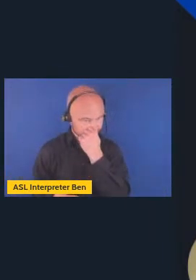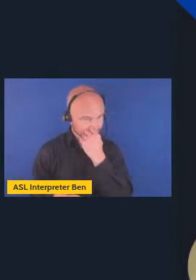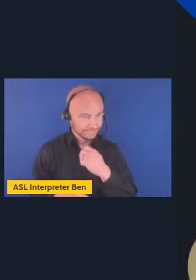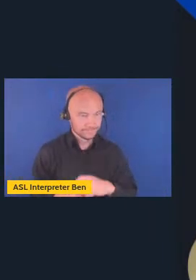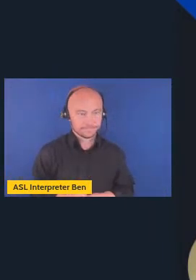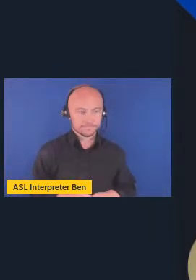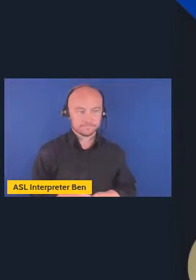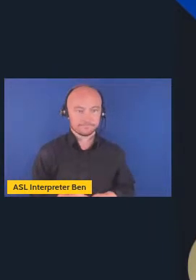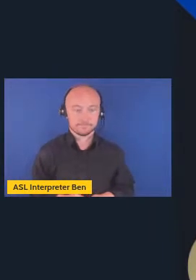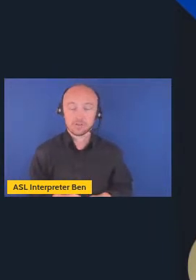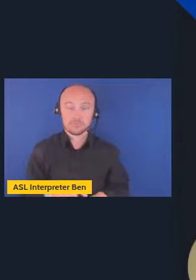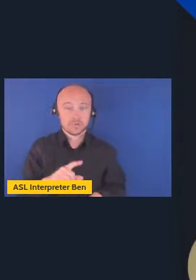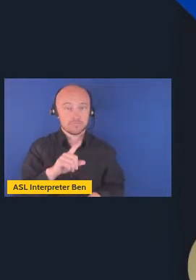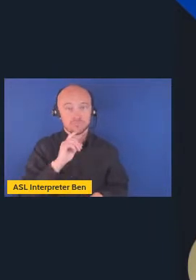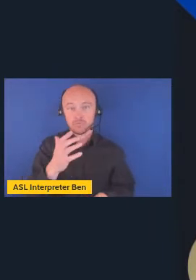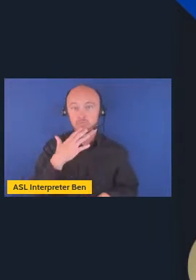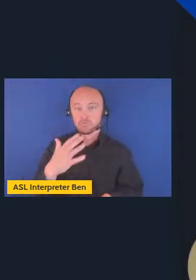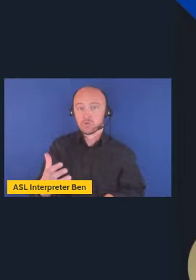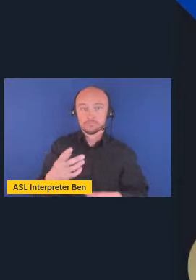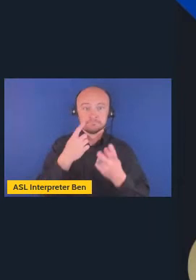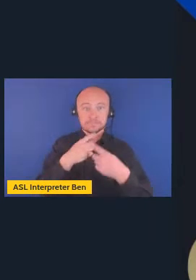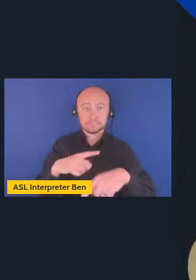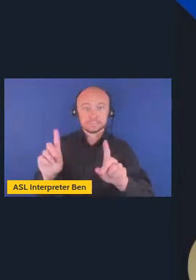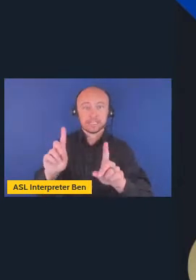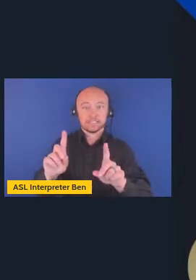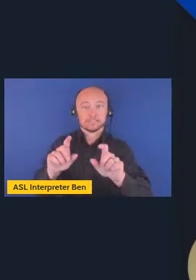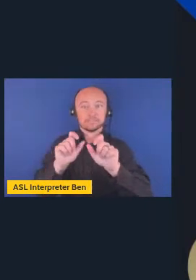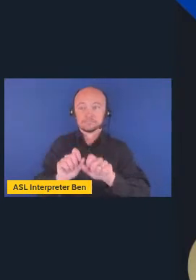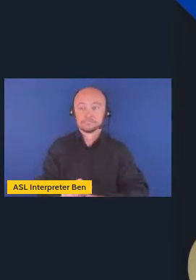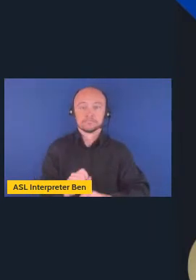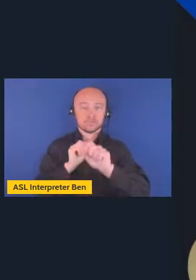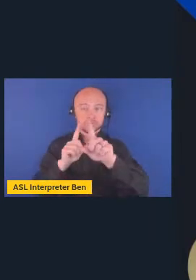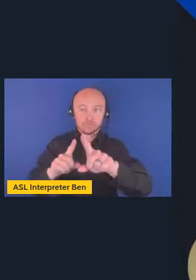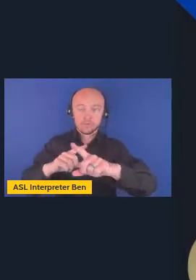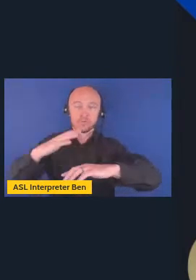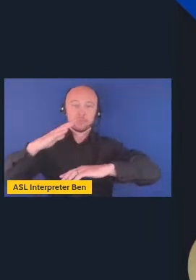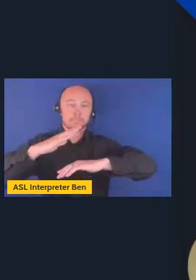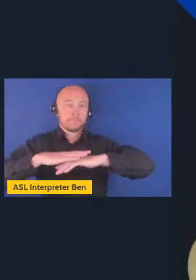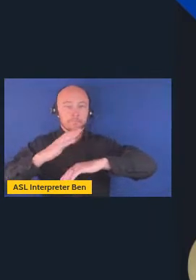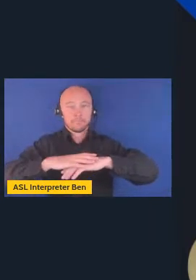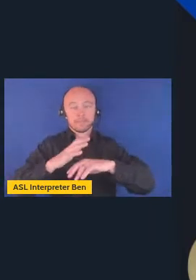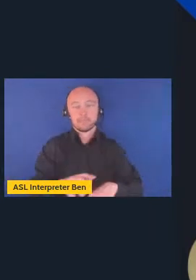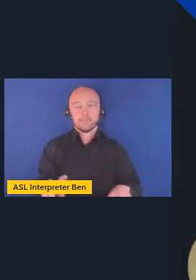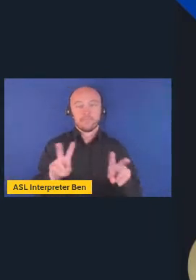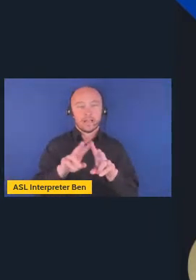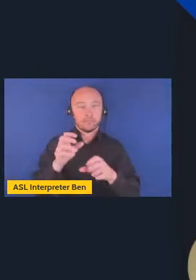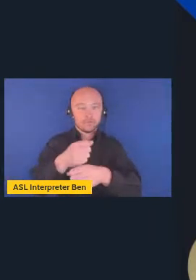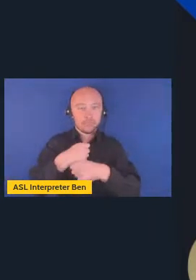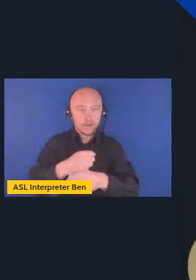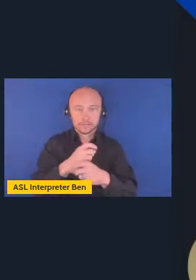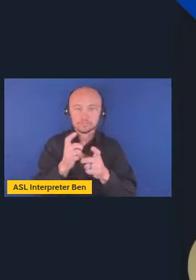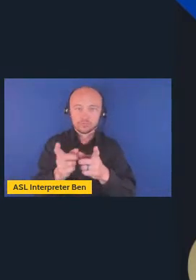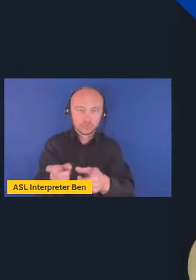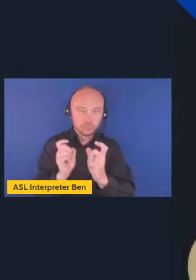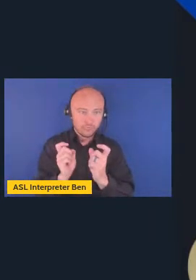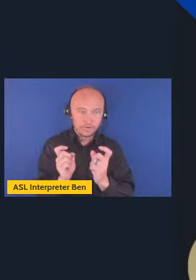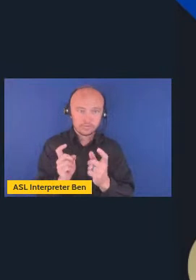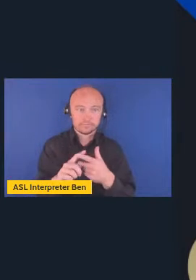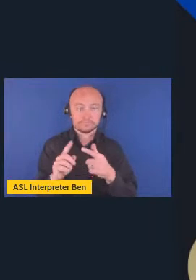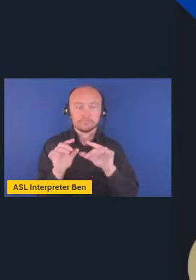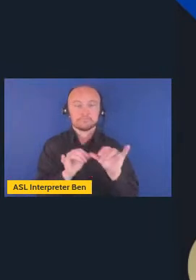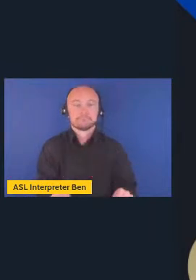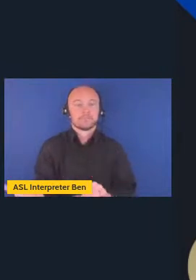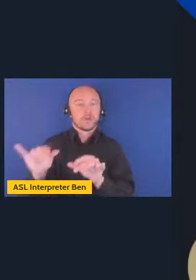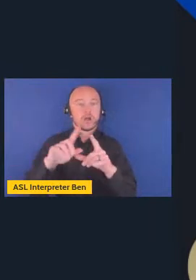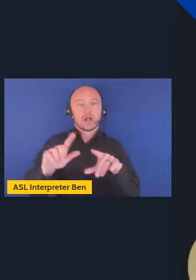pretty good success. We were able to deploy a minimum viable product pretty quickly. We built a common